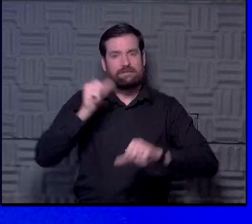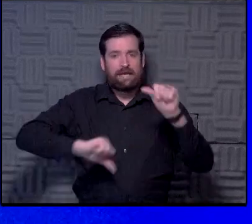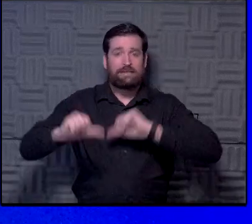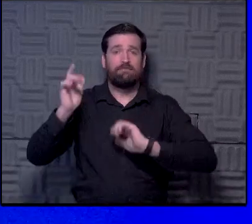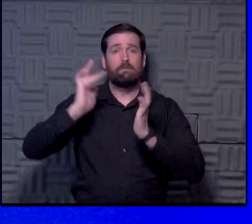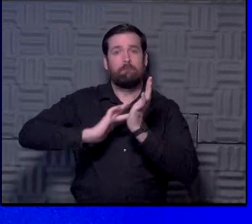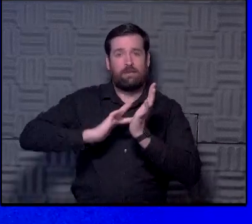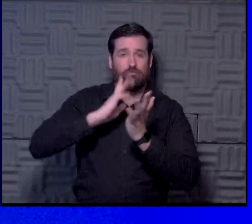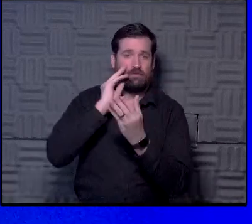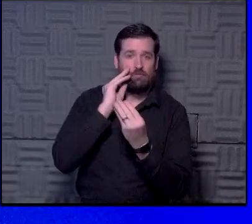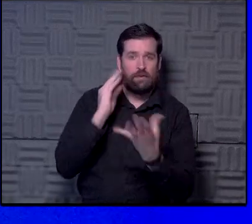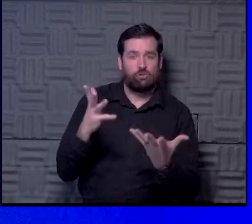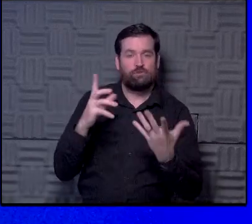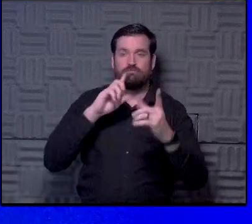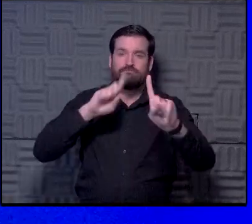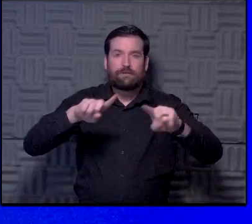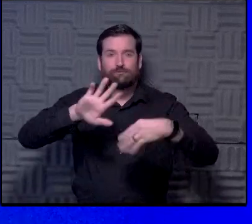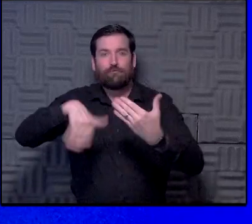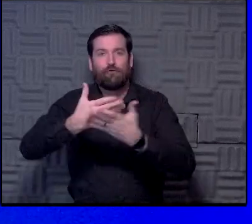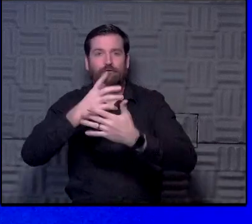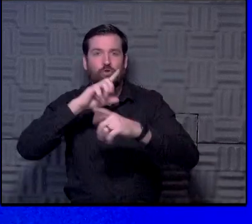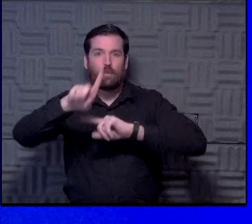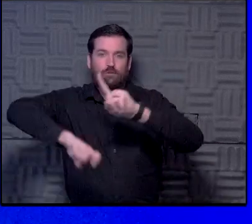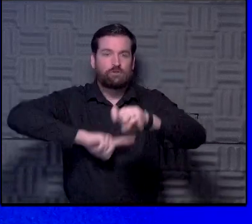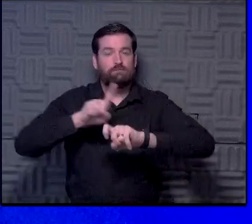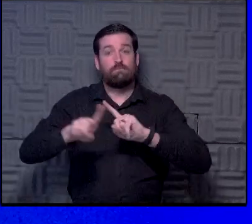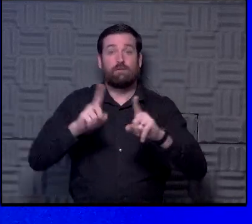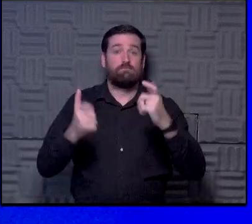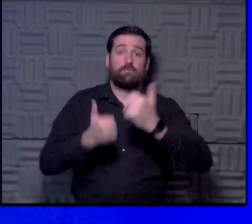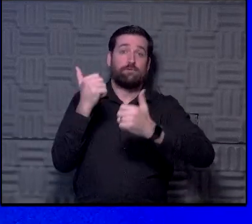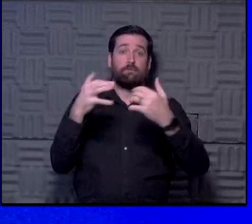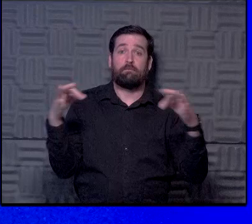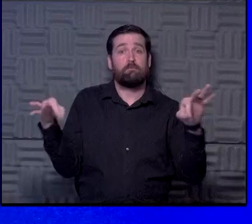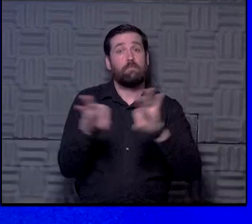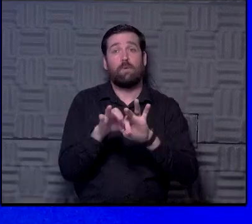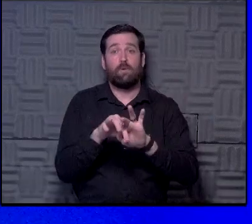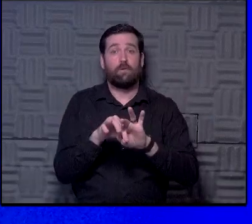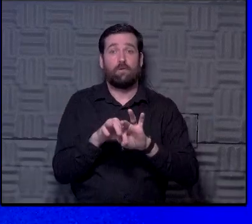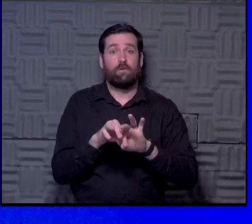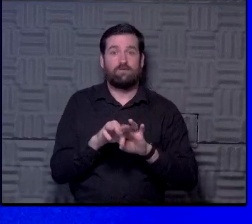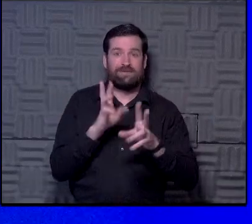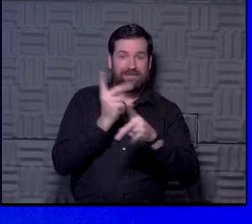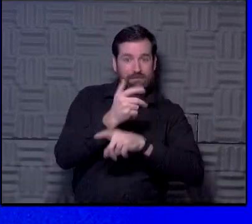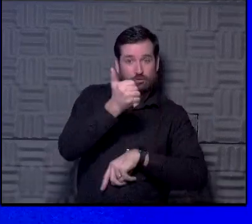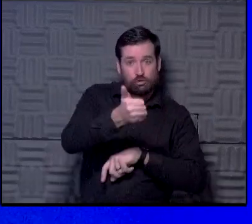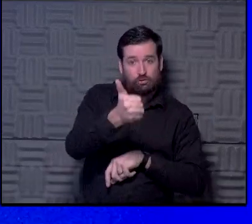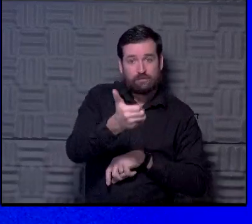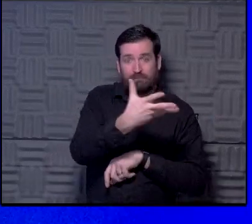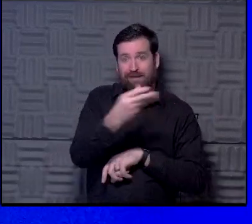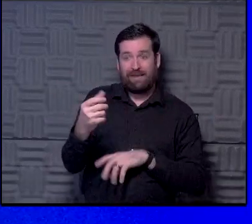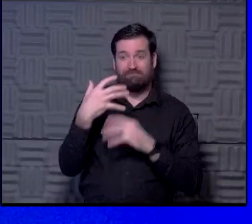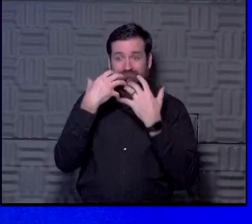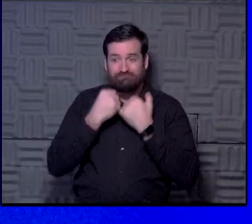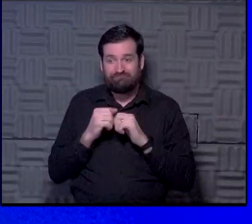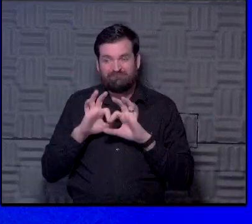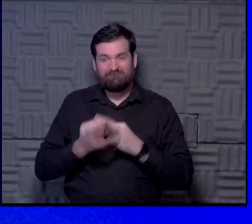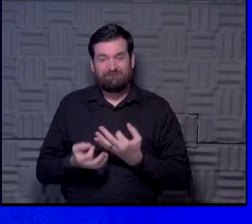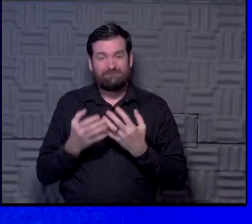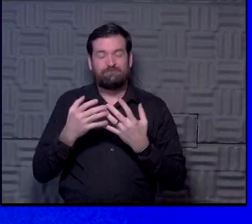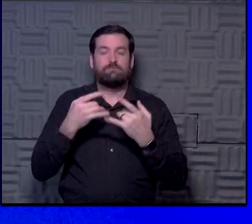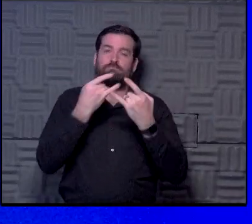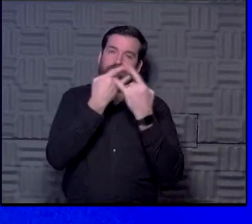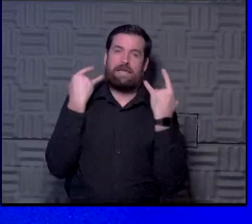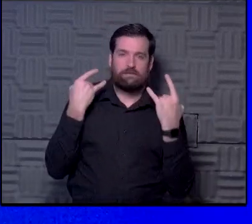medical information and answer all your questions. But the biggest thing you can do to keep yourself and your loved ones safe is continue to